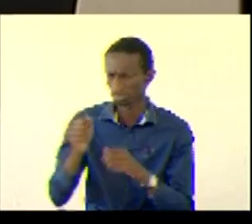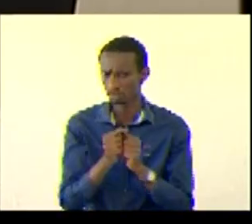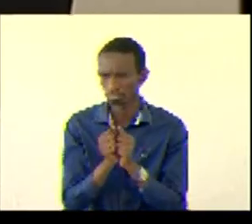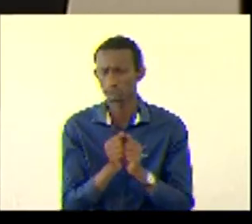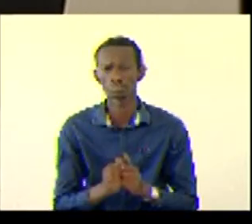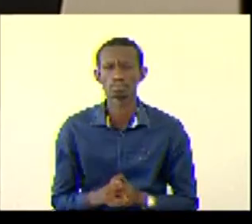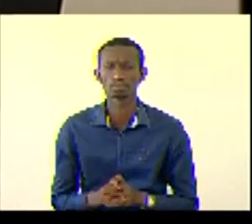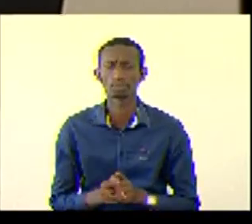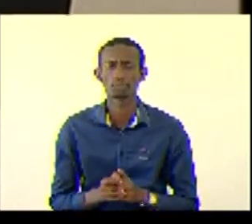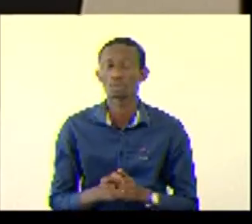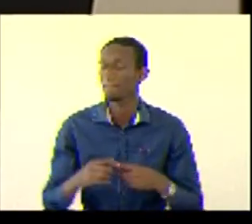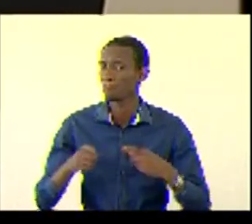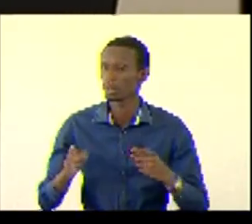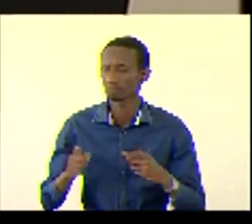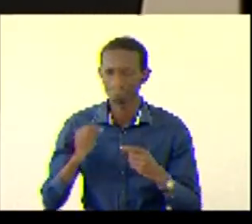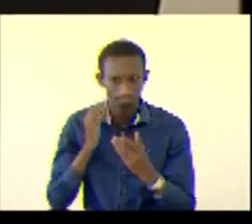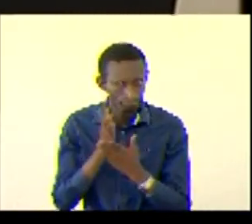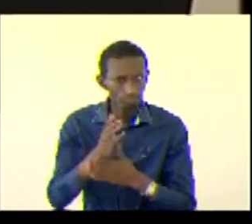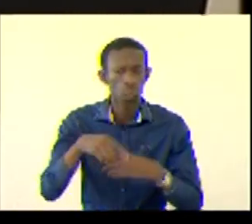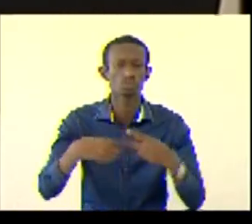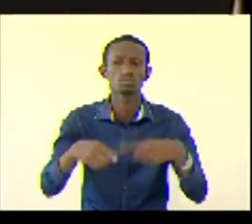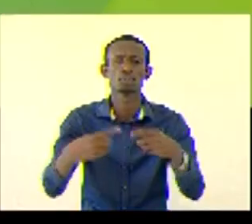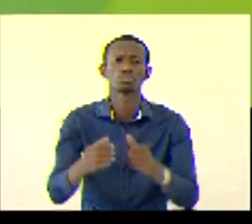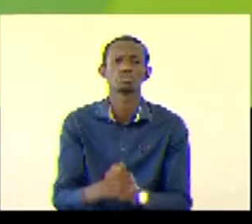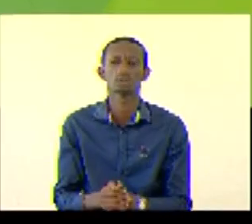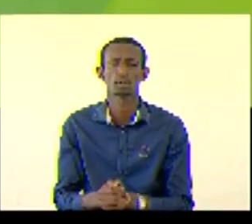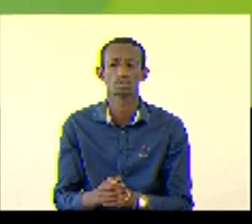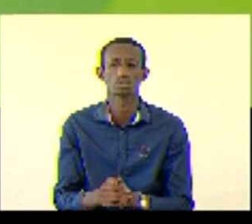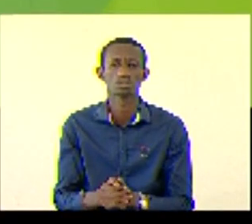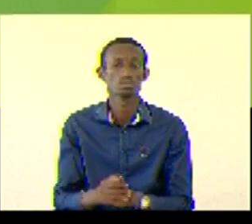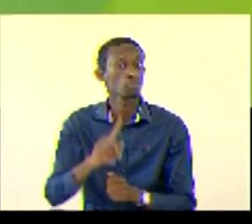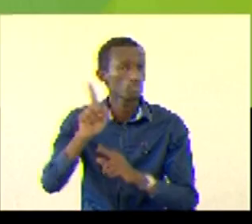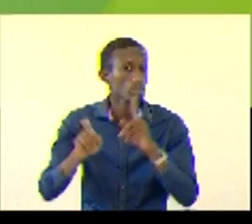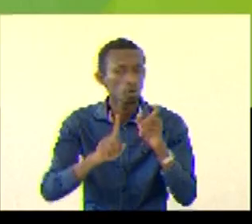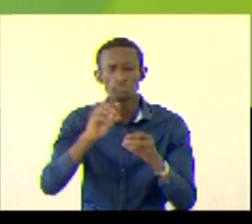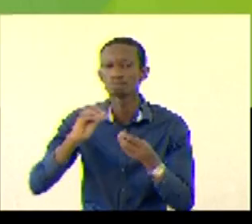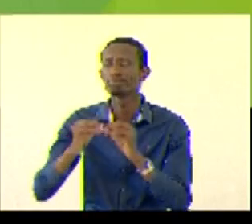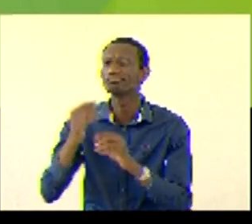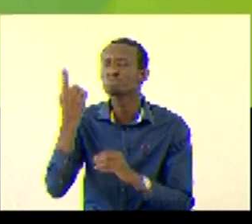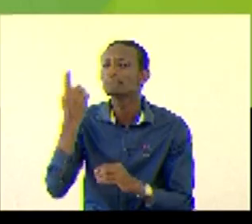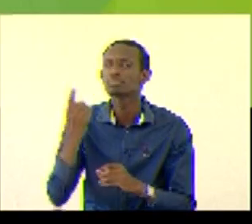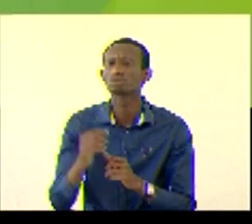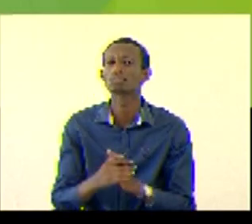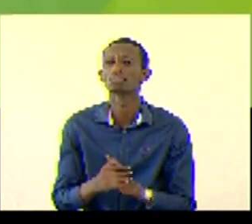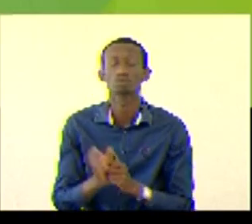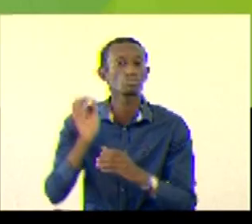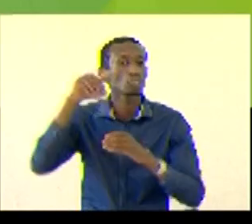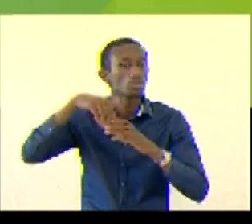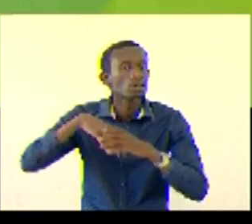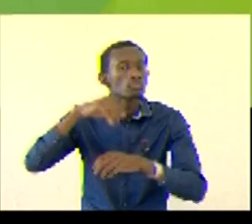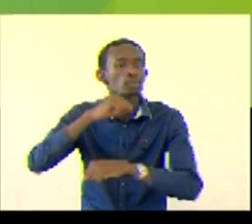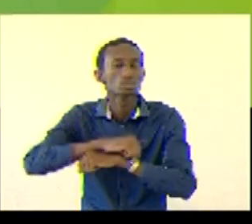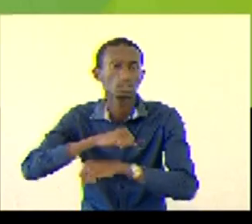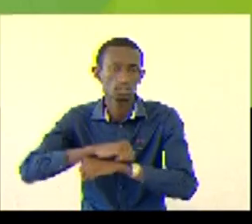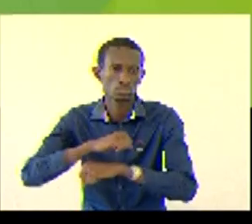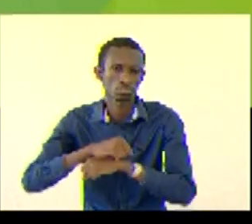straight away go to the question number 1 that we are going to do together. It's saying, in a class experiment